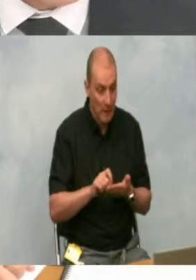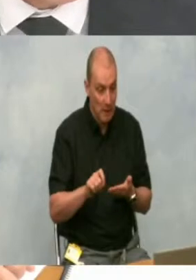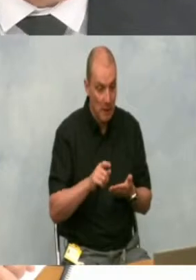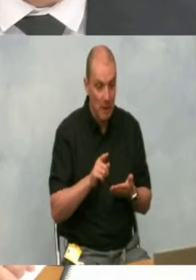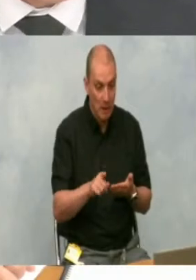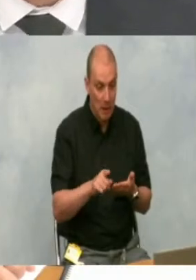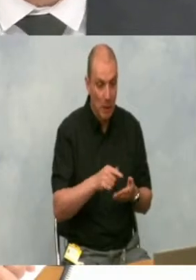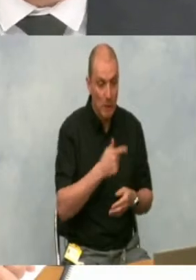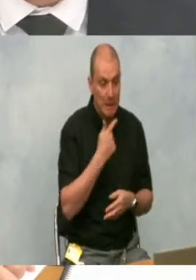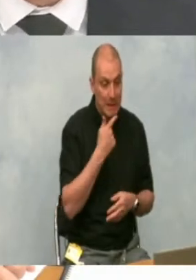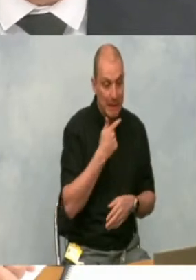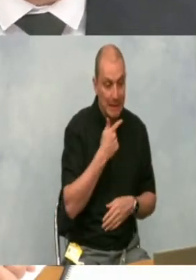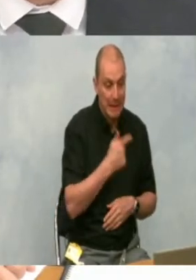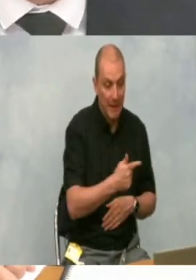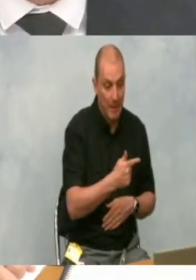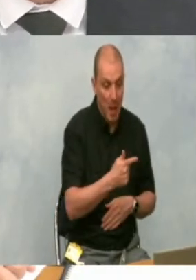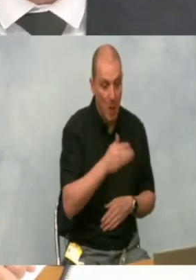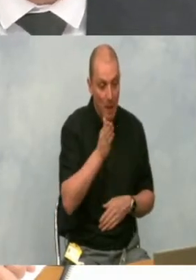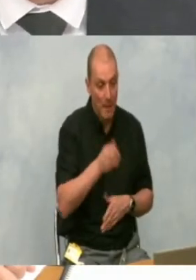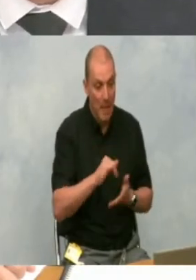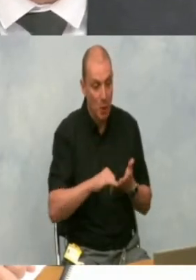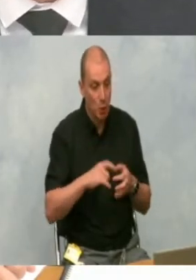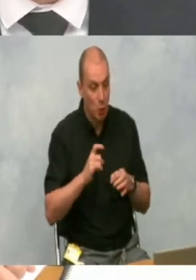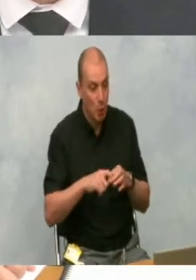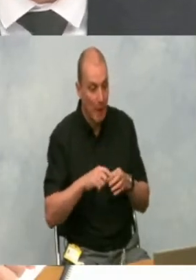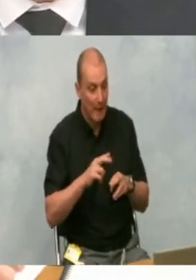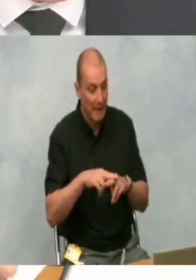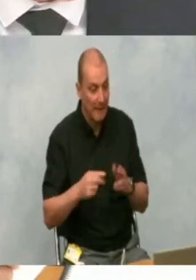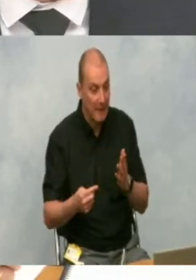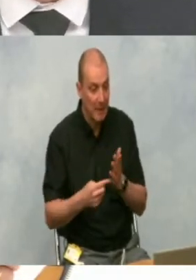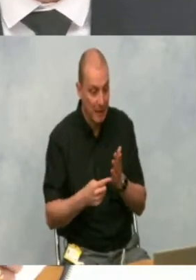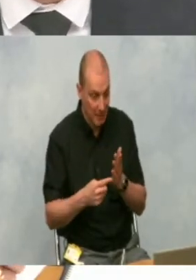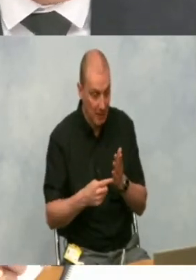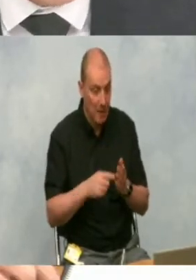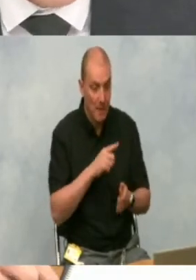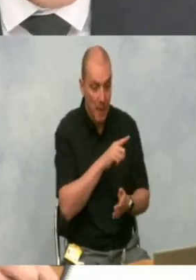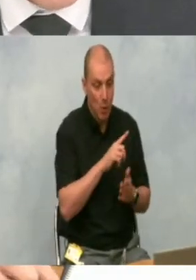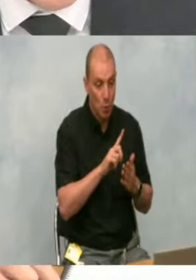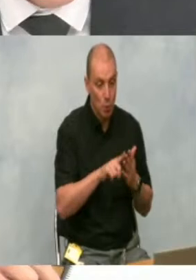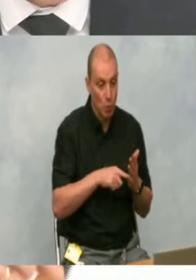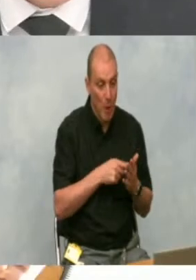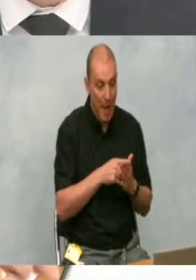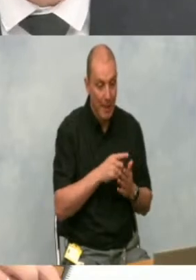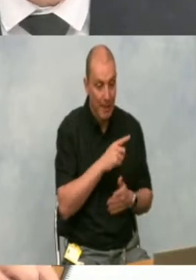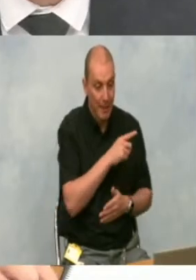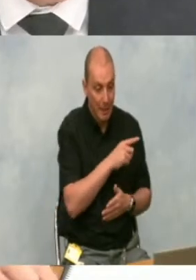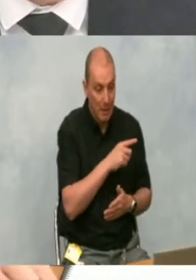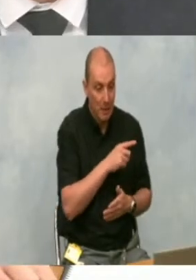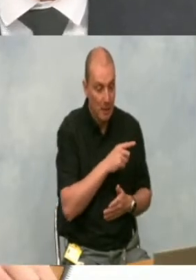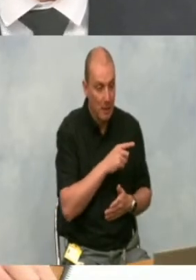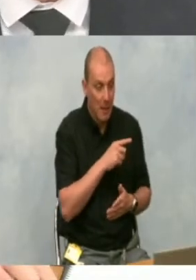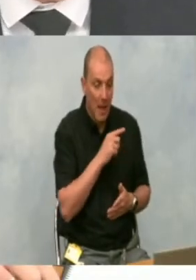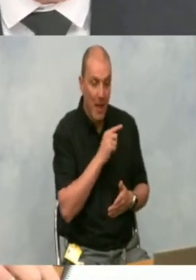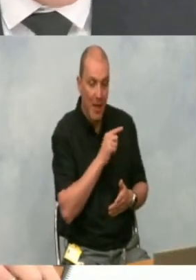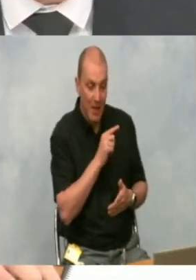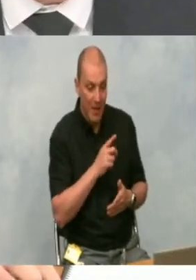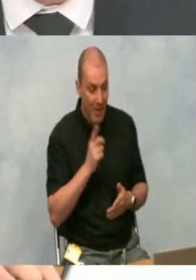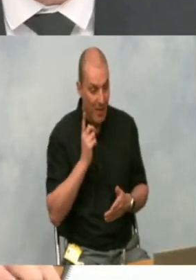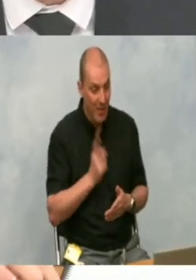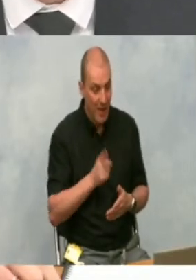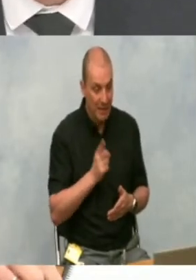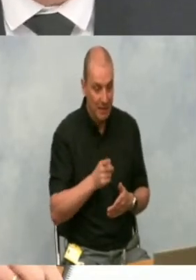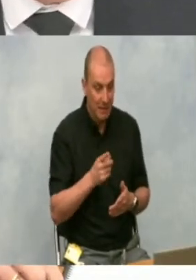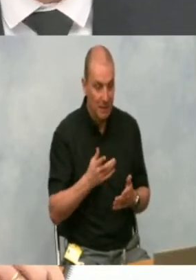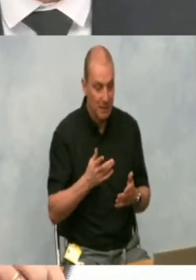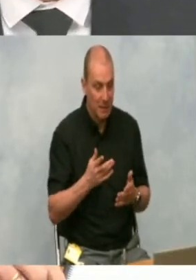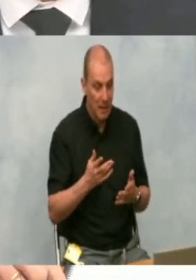foot was £7 a square foot used at the time. However, as Joanne has pointed out, that is only an aspiration, that's only an asset